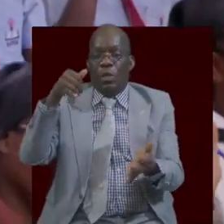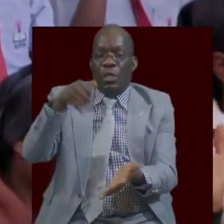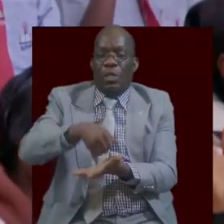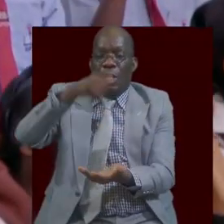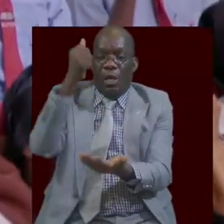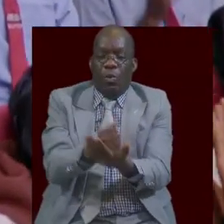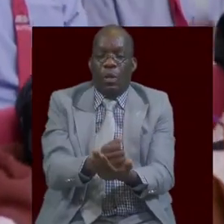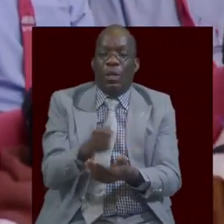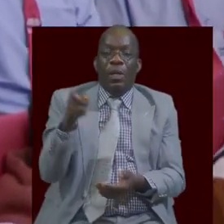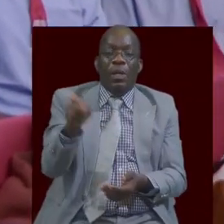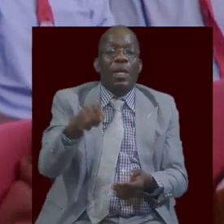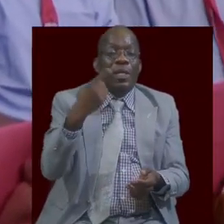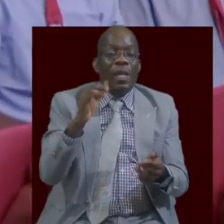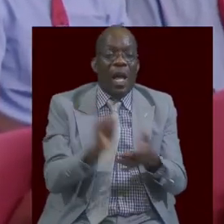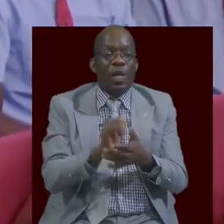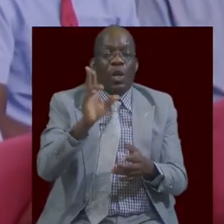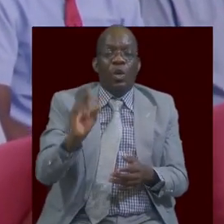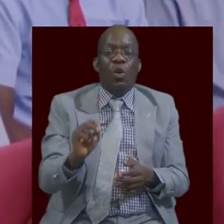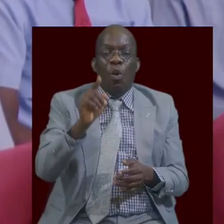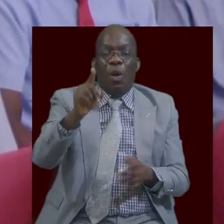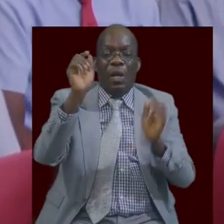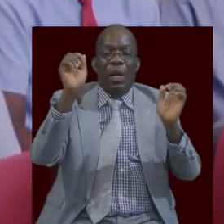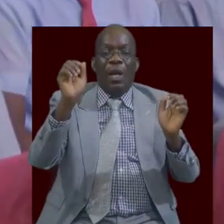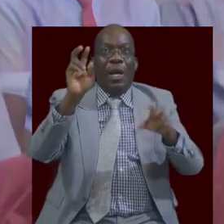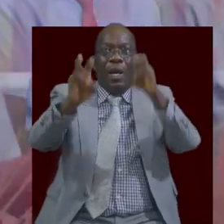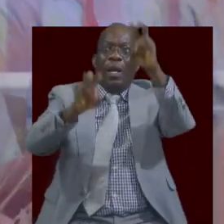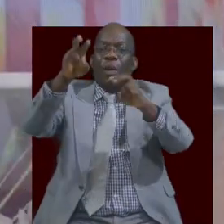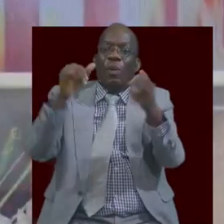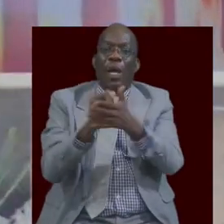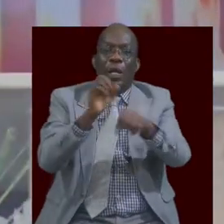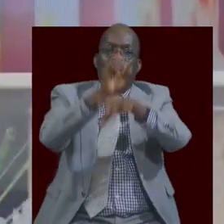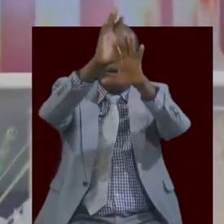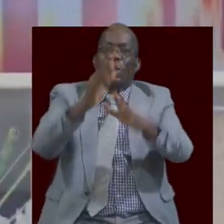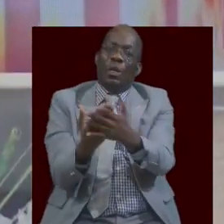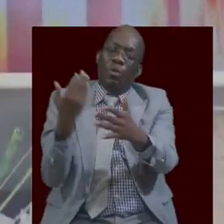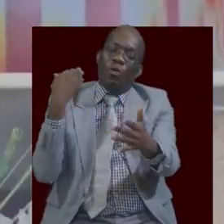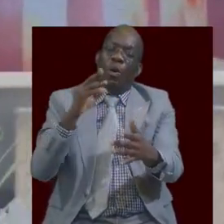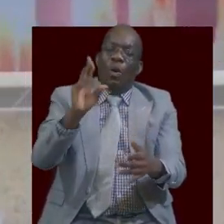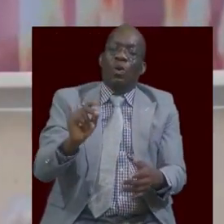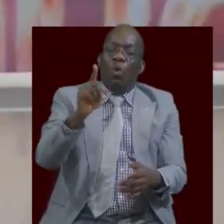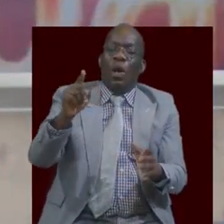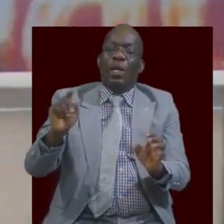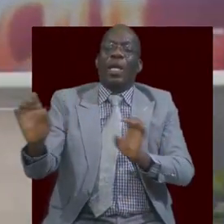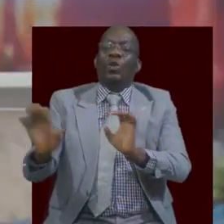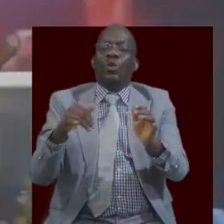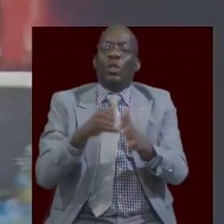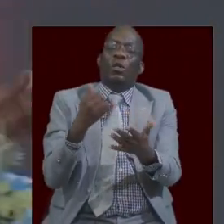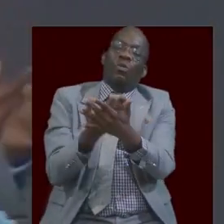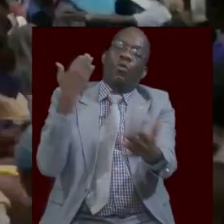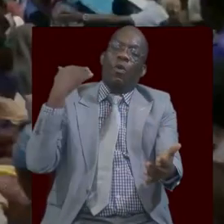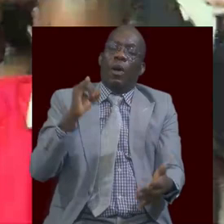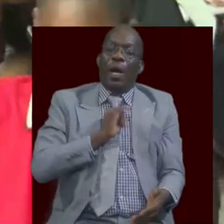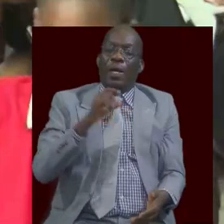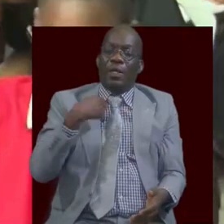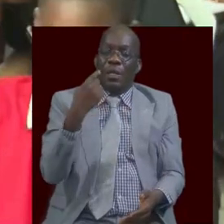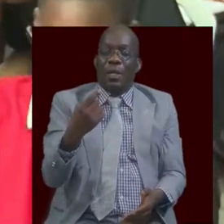They said nobody climbed that mountain before. Nobody broke the record before. I said, did you hear